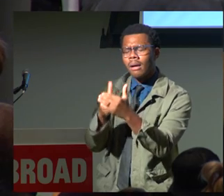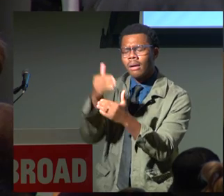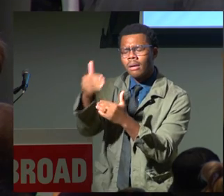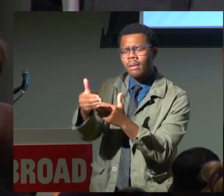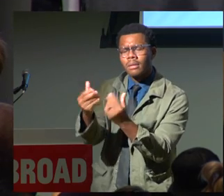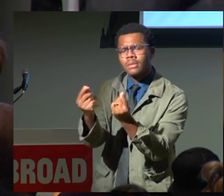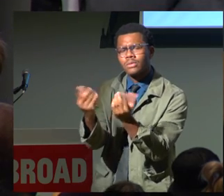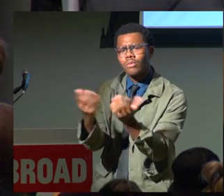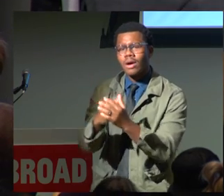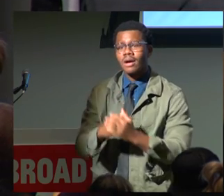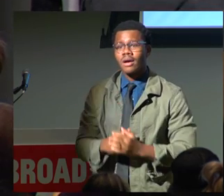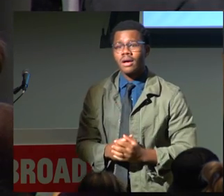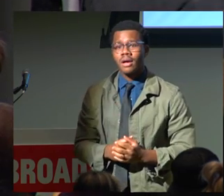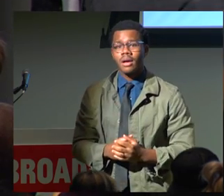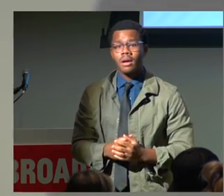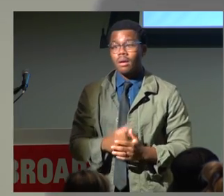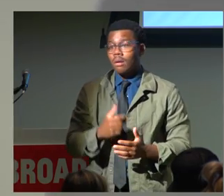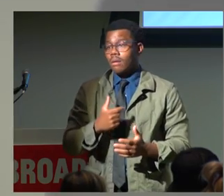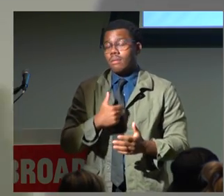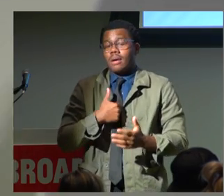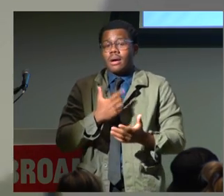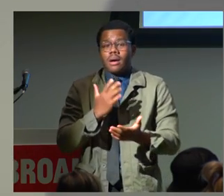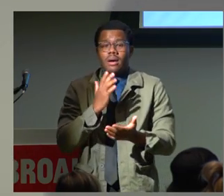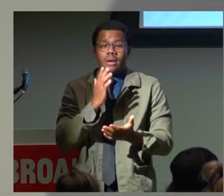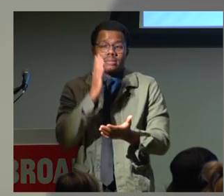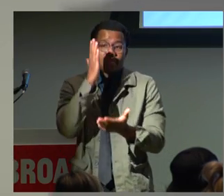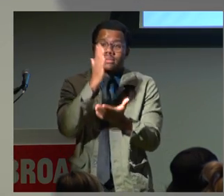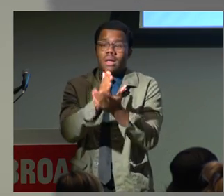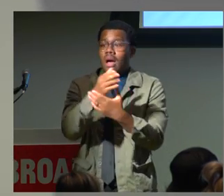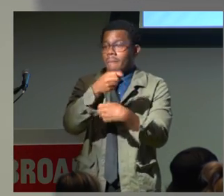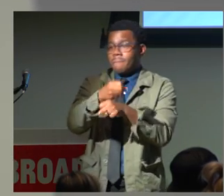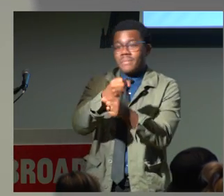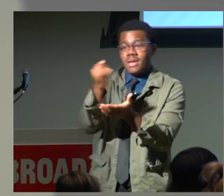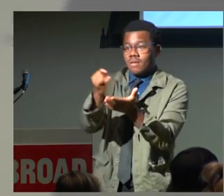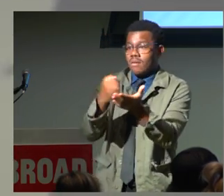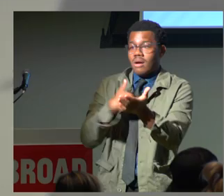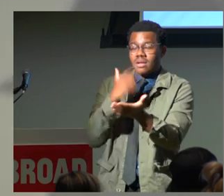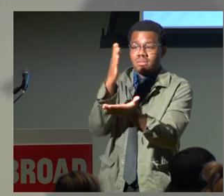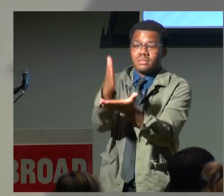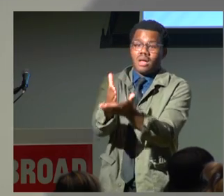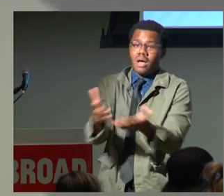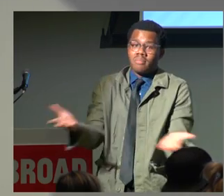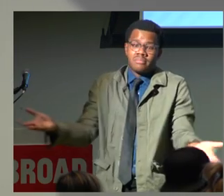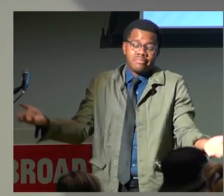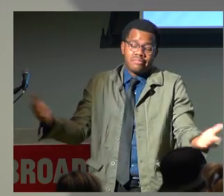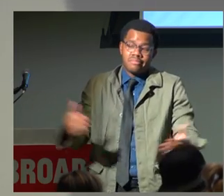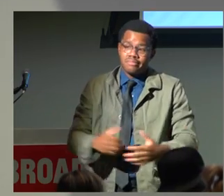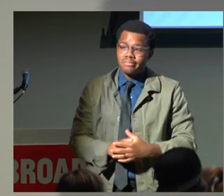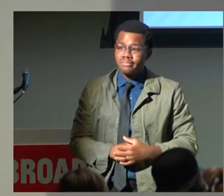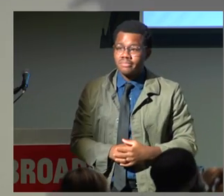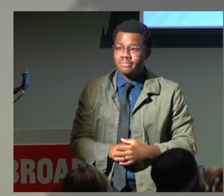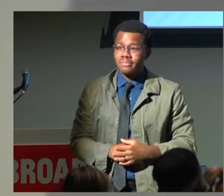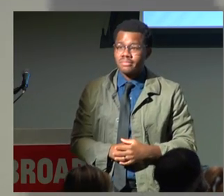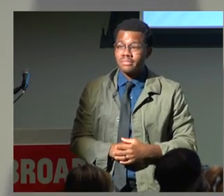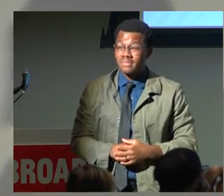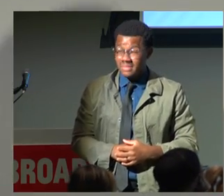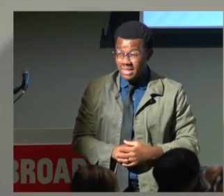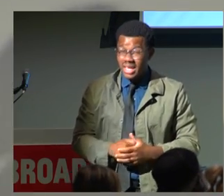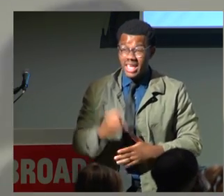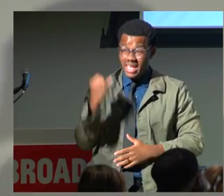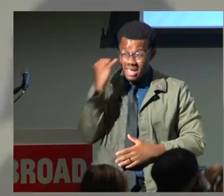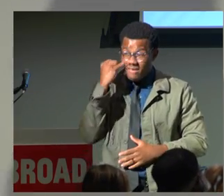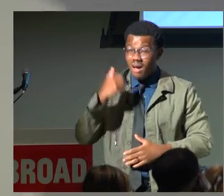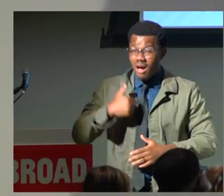I just start making art. That's it, man. You're never gonna stop making art. Yeah, that's right. I mean, listen to me. If I could achieve